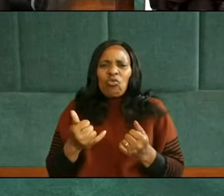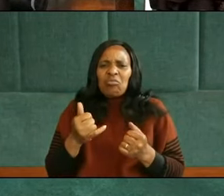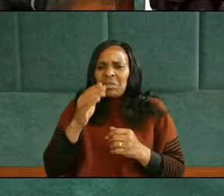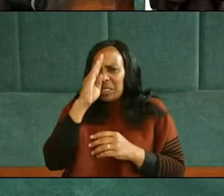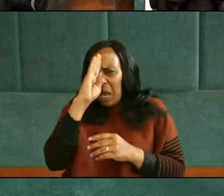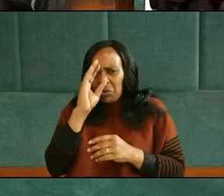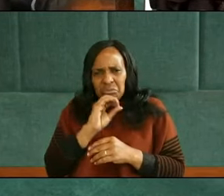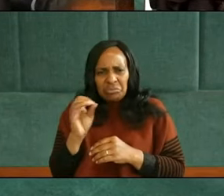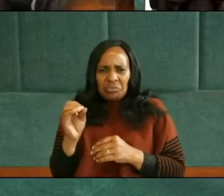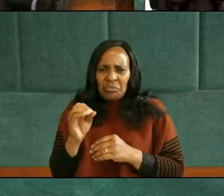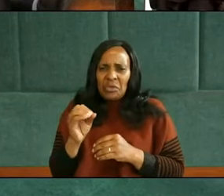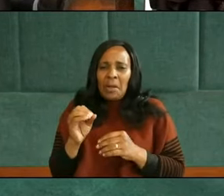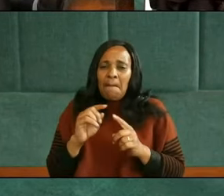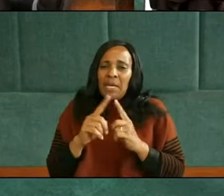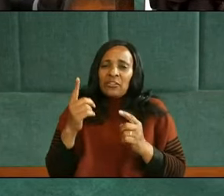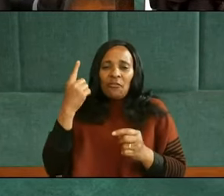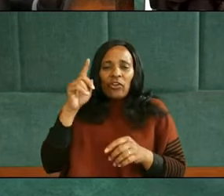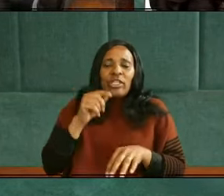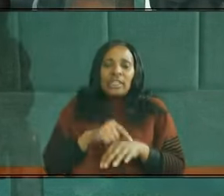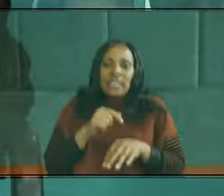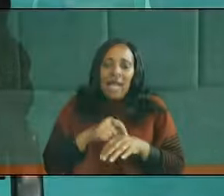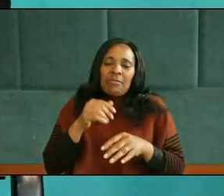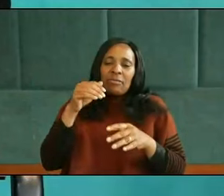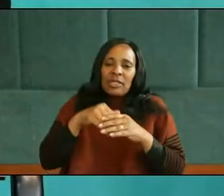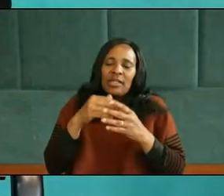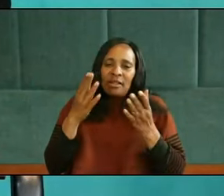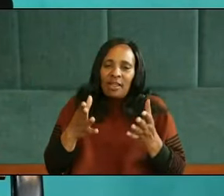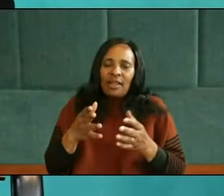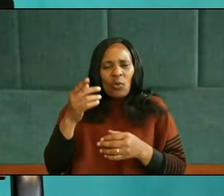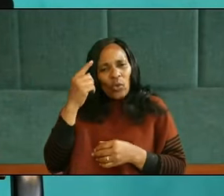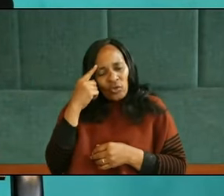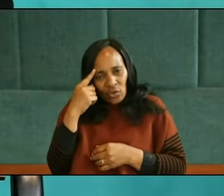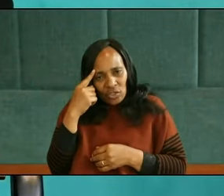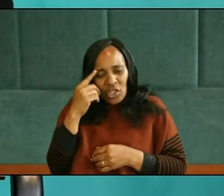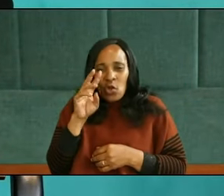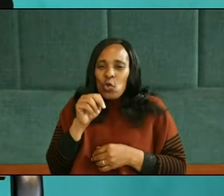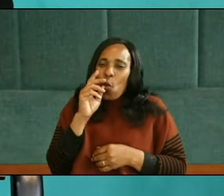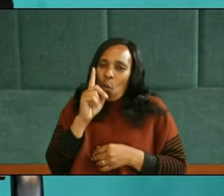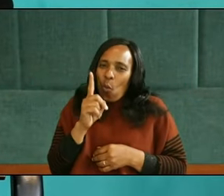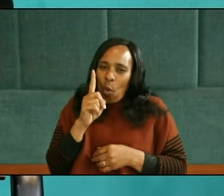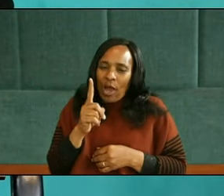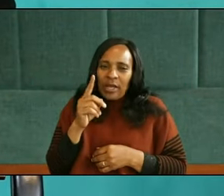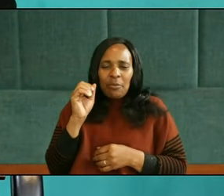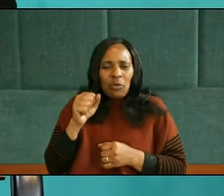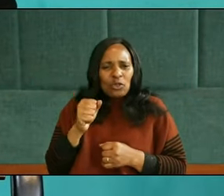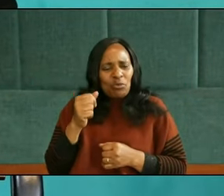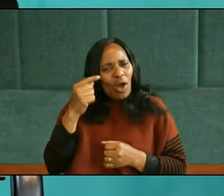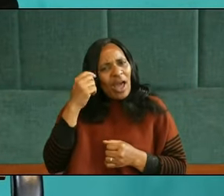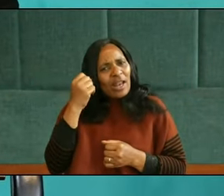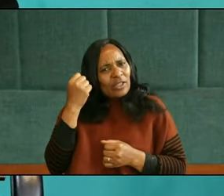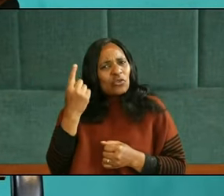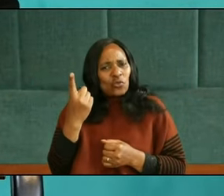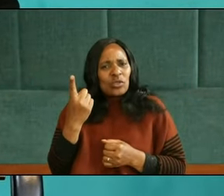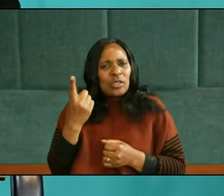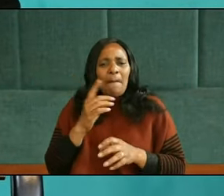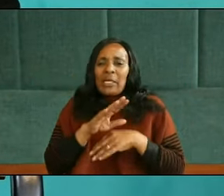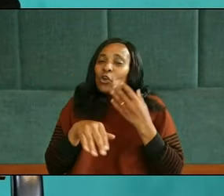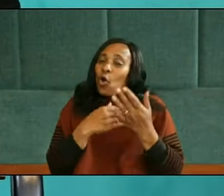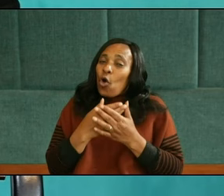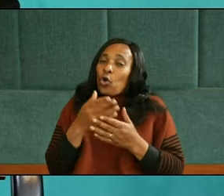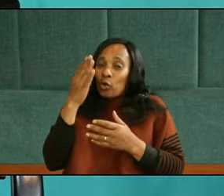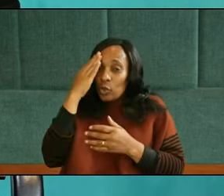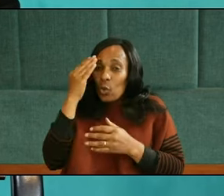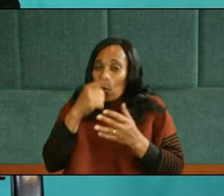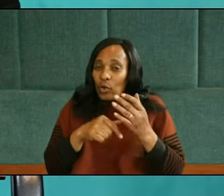doubt. I think it's just for the times he was in, so it was thought. Because no one really was spiritually discerned. All they knew was this